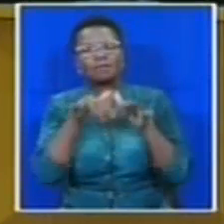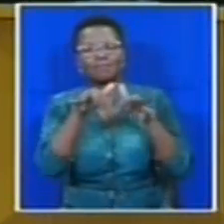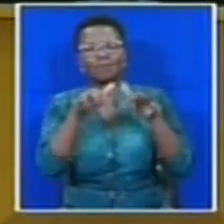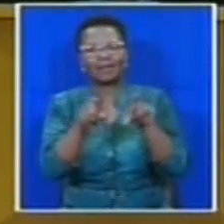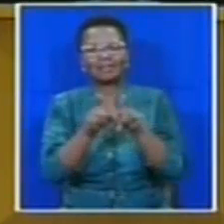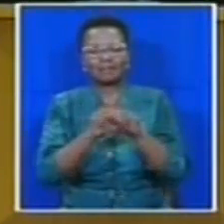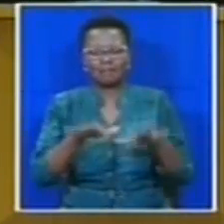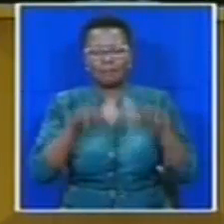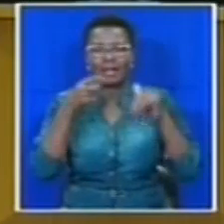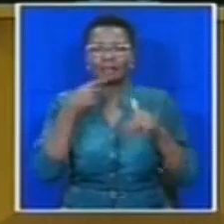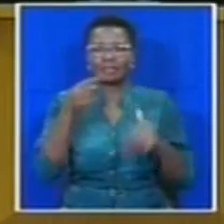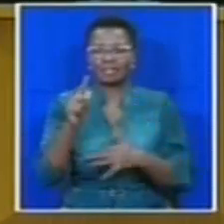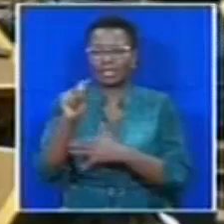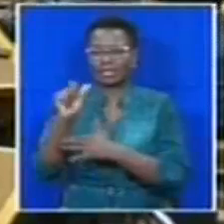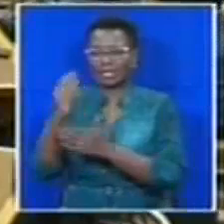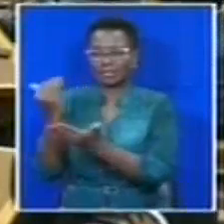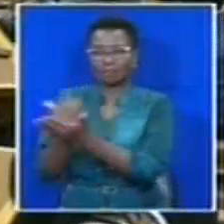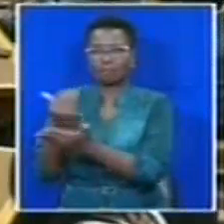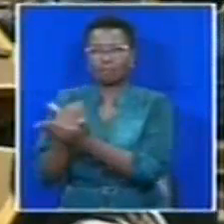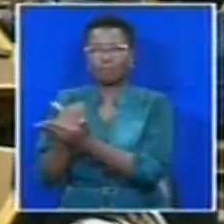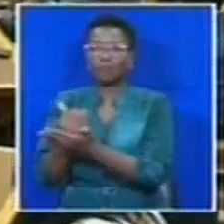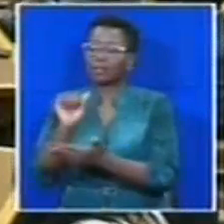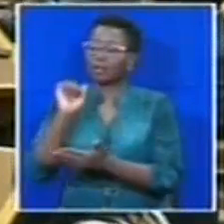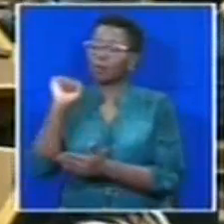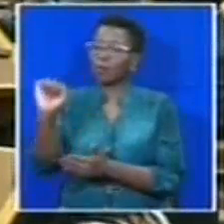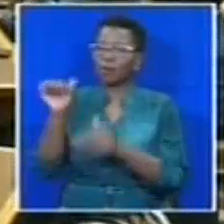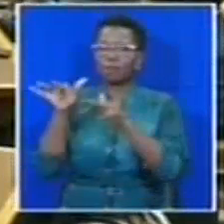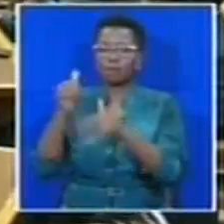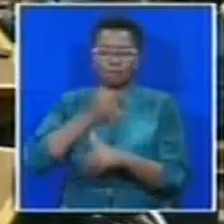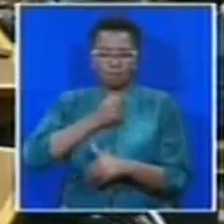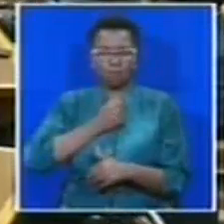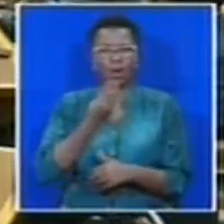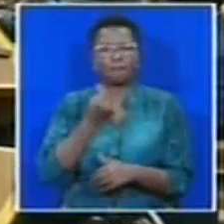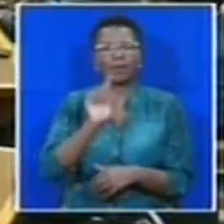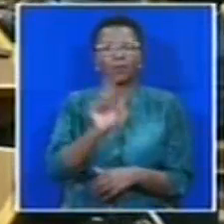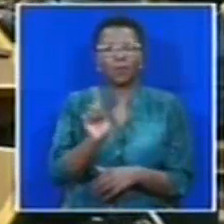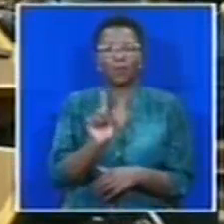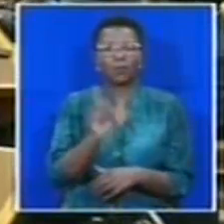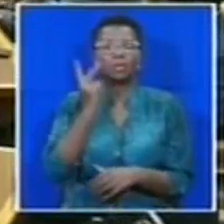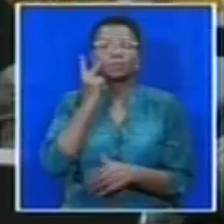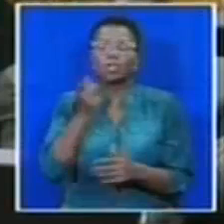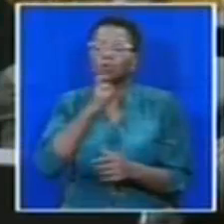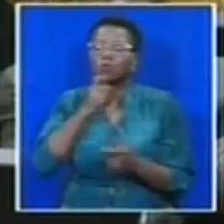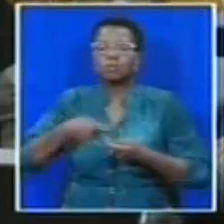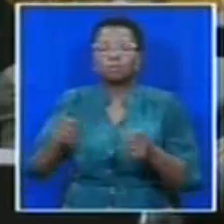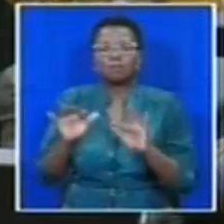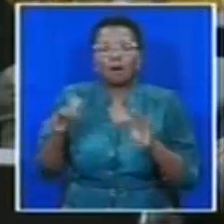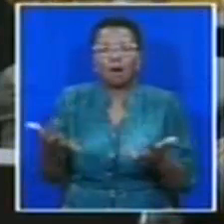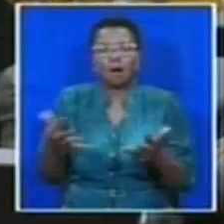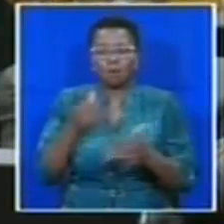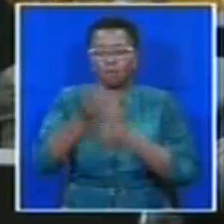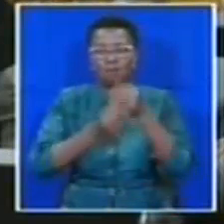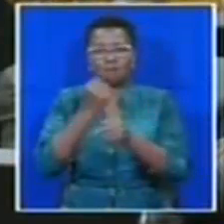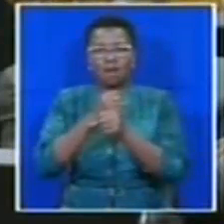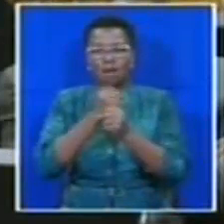of taxpayers' funds, because it is their funds that we are using, not ours, measures to secure our fiscal and financial